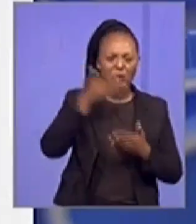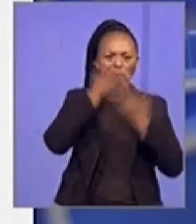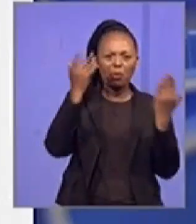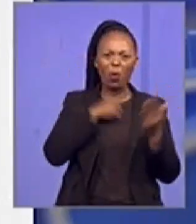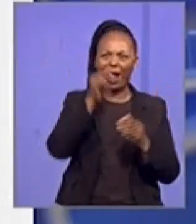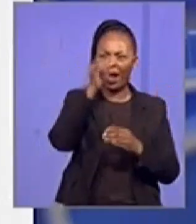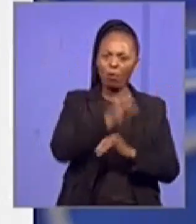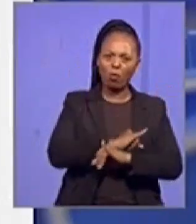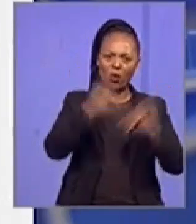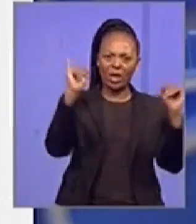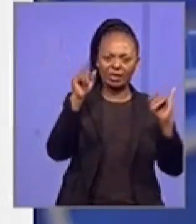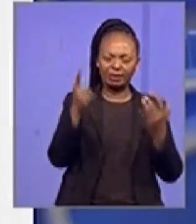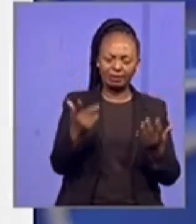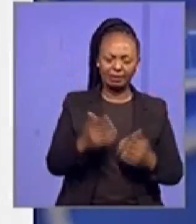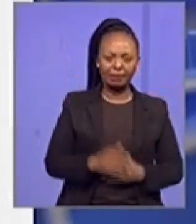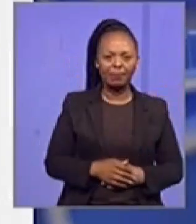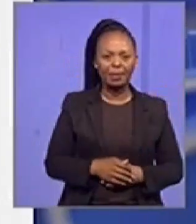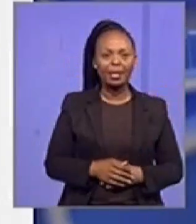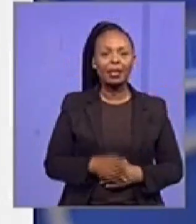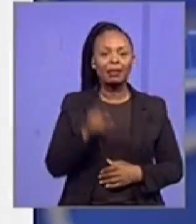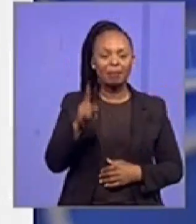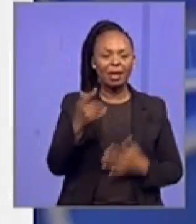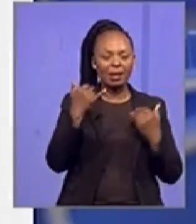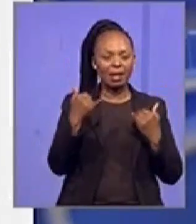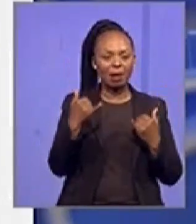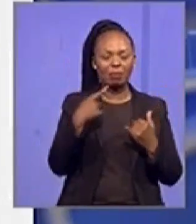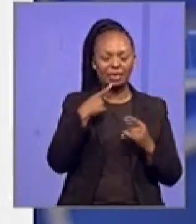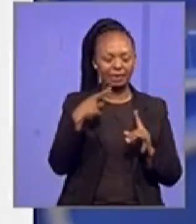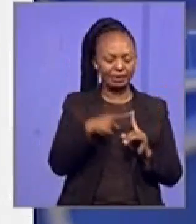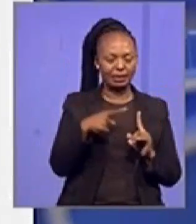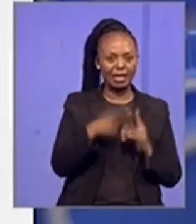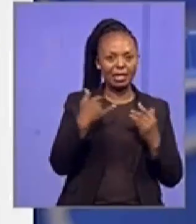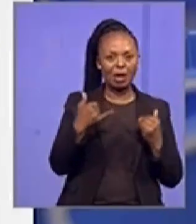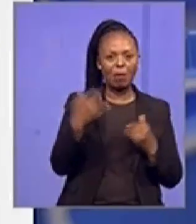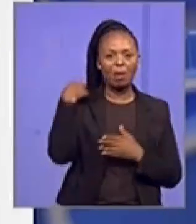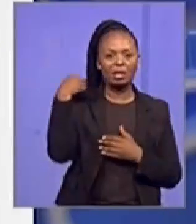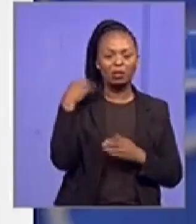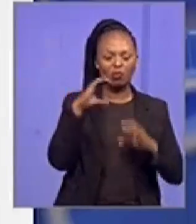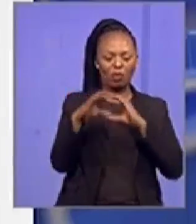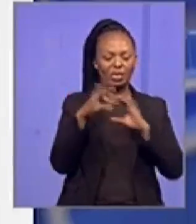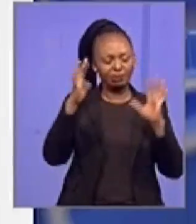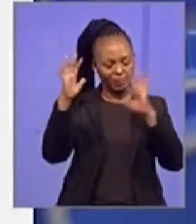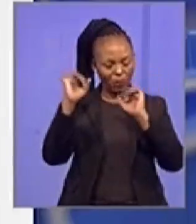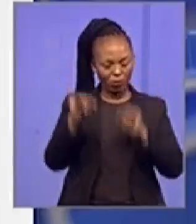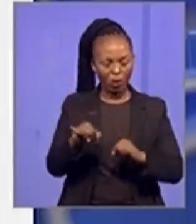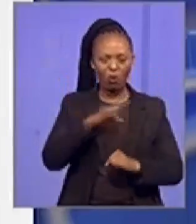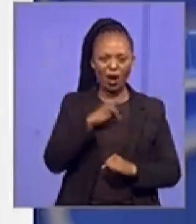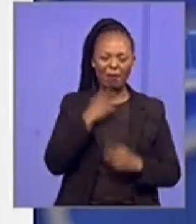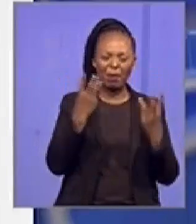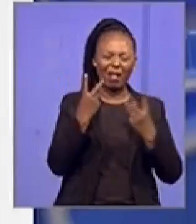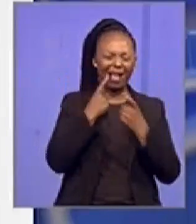phahame tlasa tsamaiso ya hae. Ke thuletsa mopresidente ka ho fetola letona la dikgokahanyo hobane setjhaba ke kgale